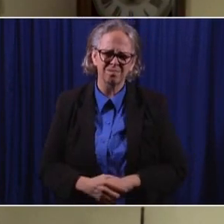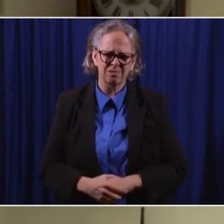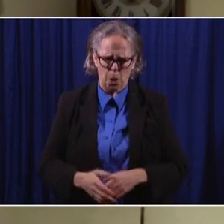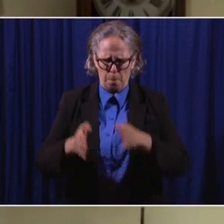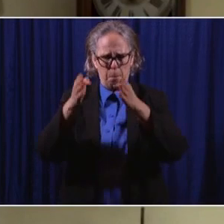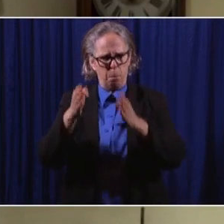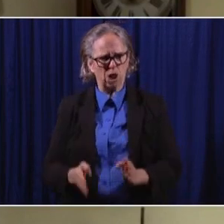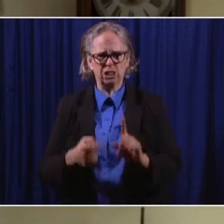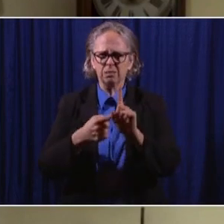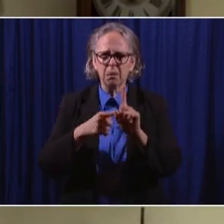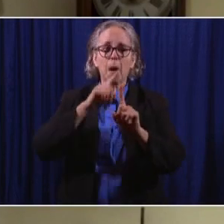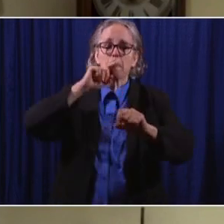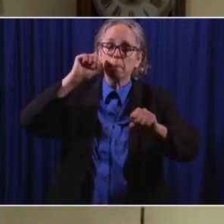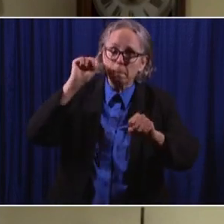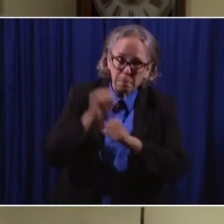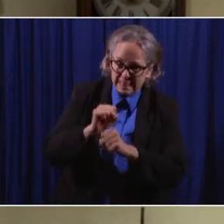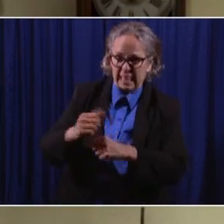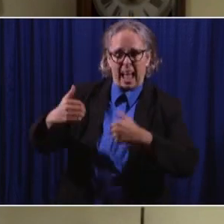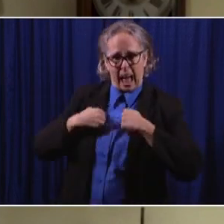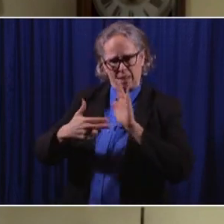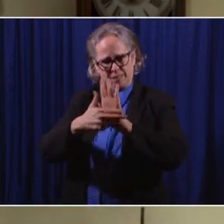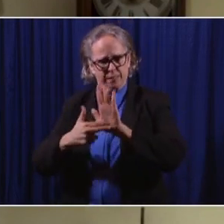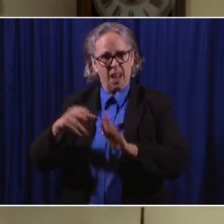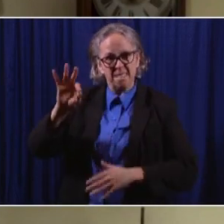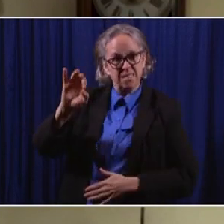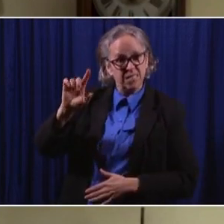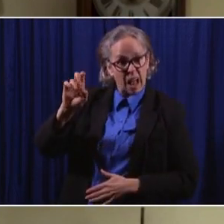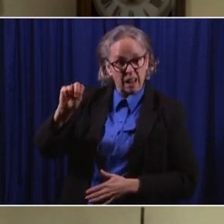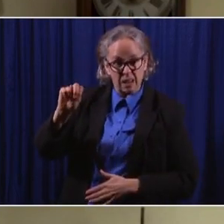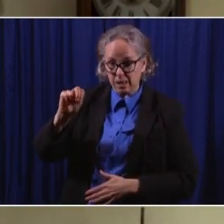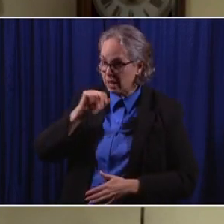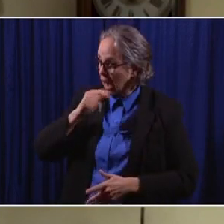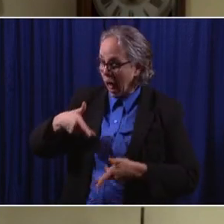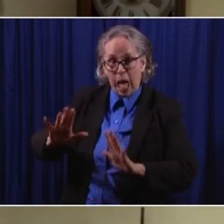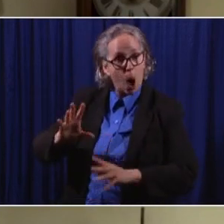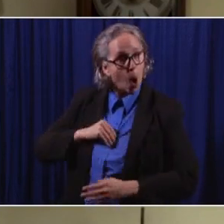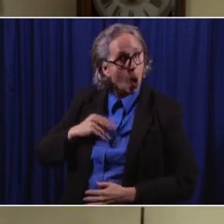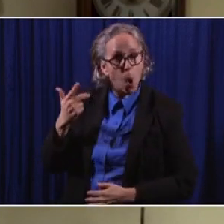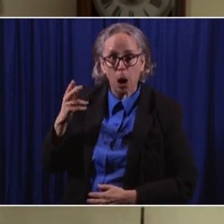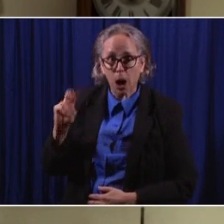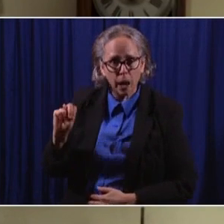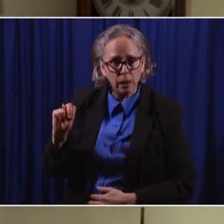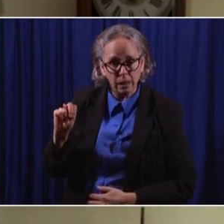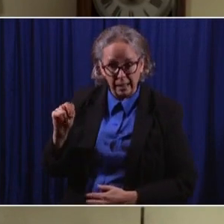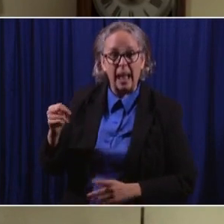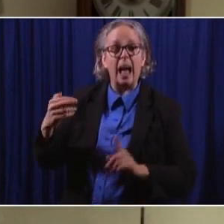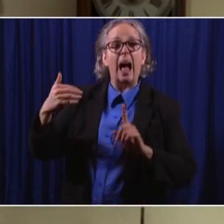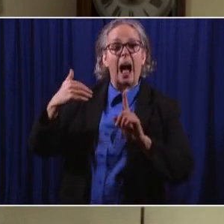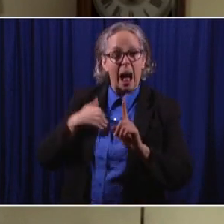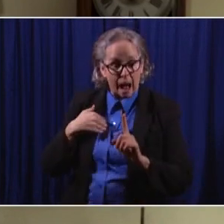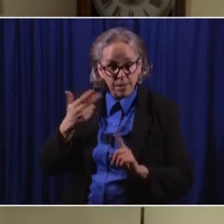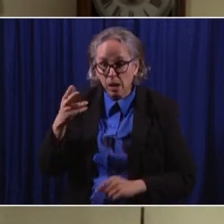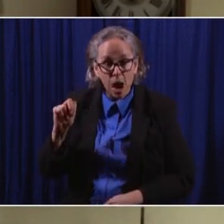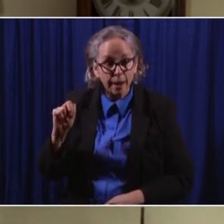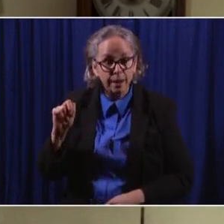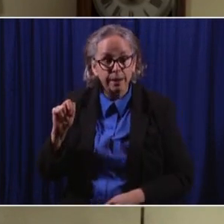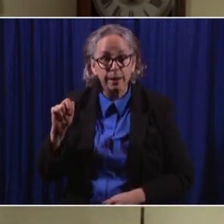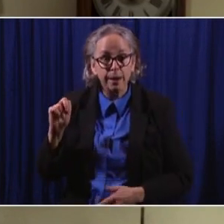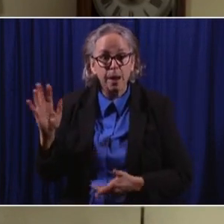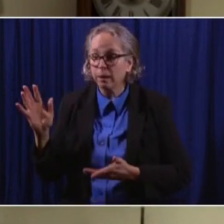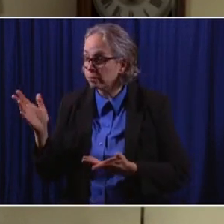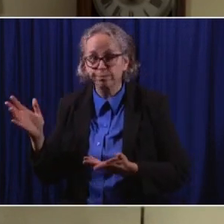the past, who has no right to have a gun, but is found in possession of a gun, they can't take those into federal court because there's just